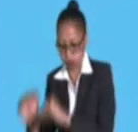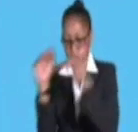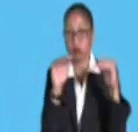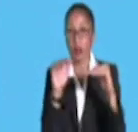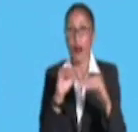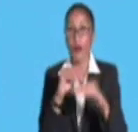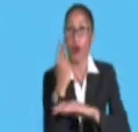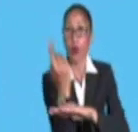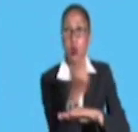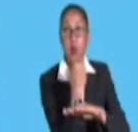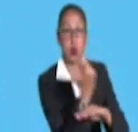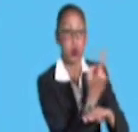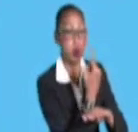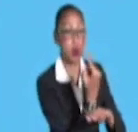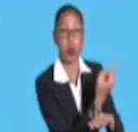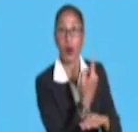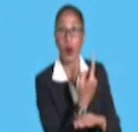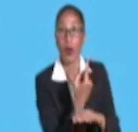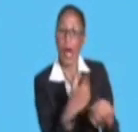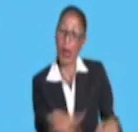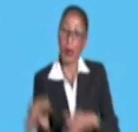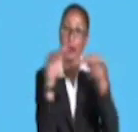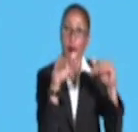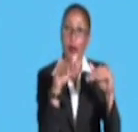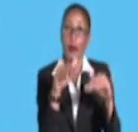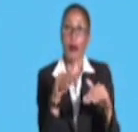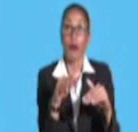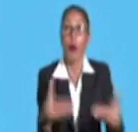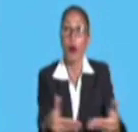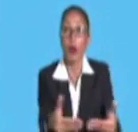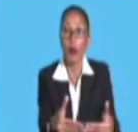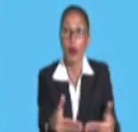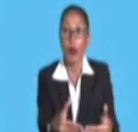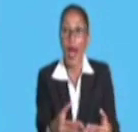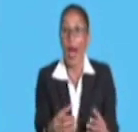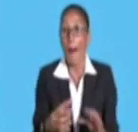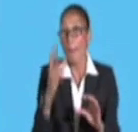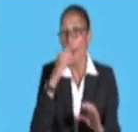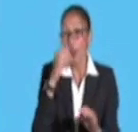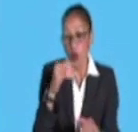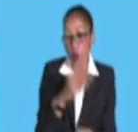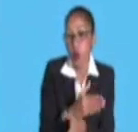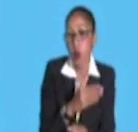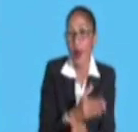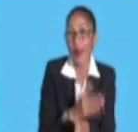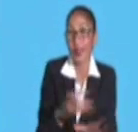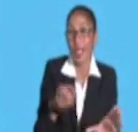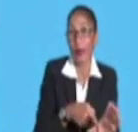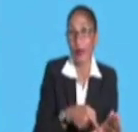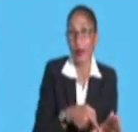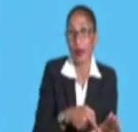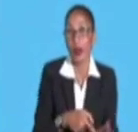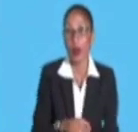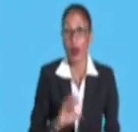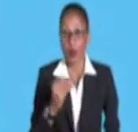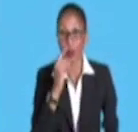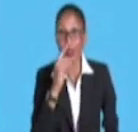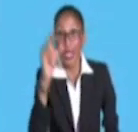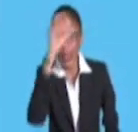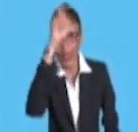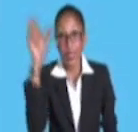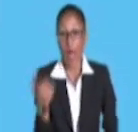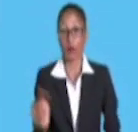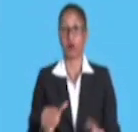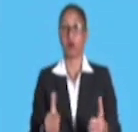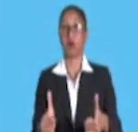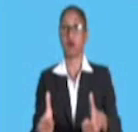ambulatory services to another level by introducing paramedical services. This will see ward nurses and